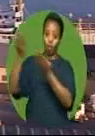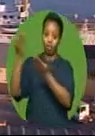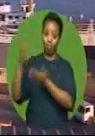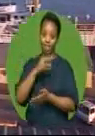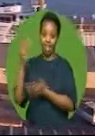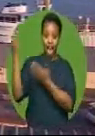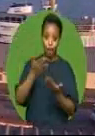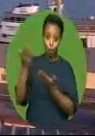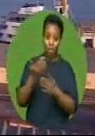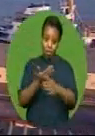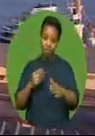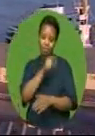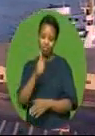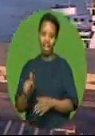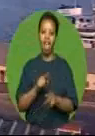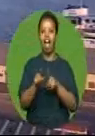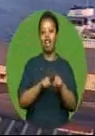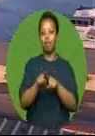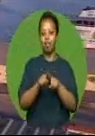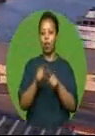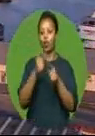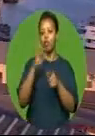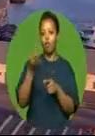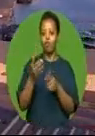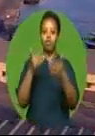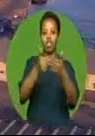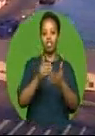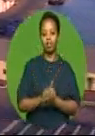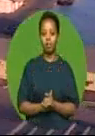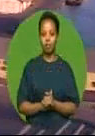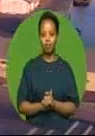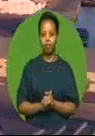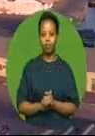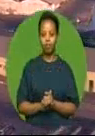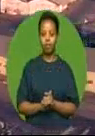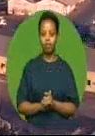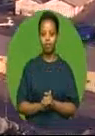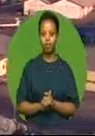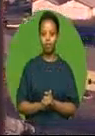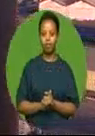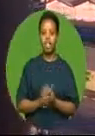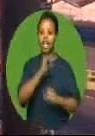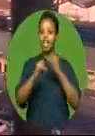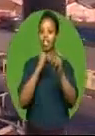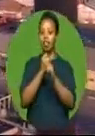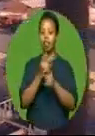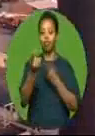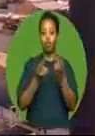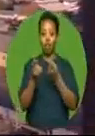exporters before any agreements on the terms are reached. In international